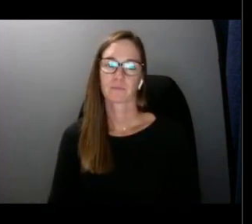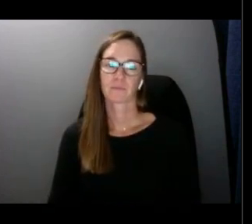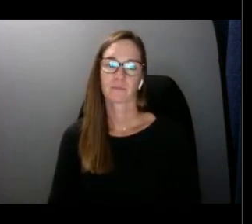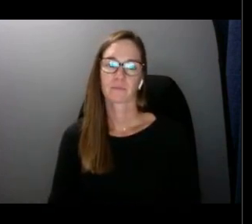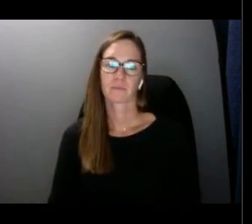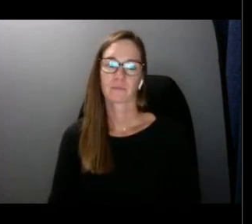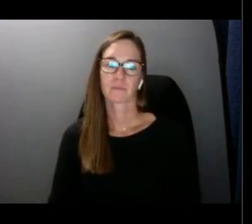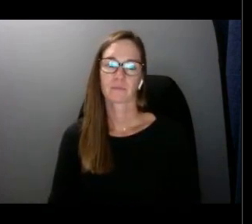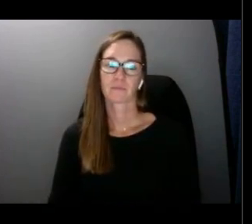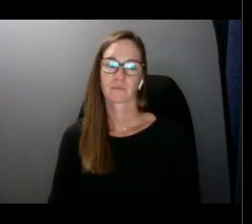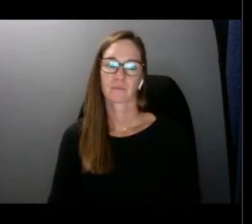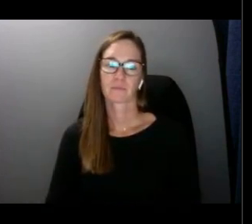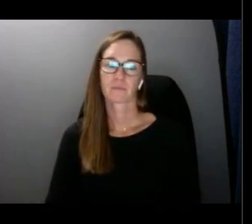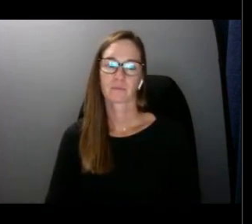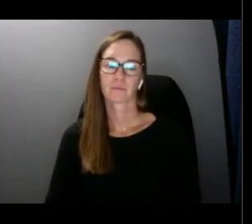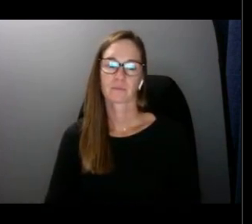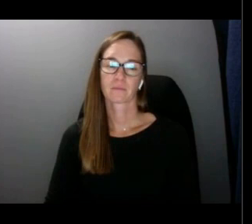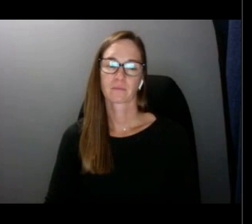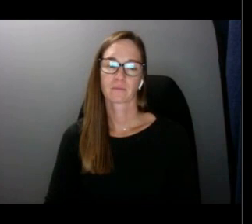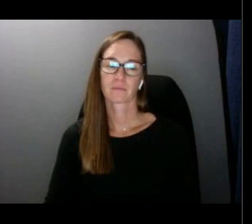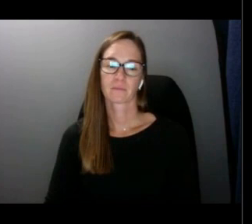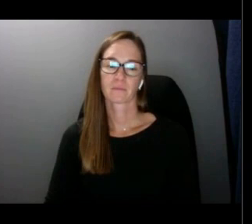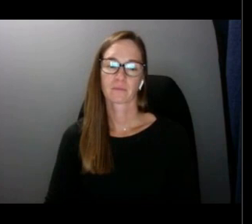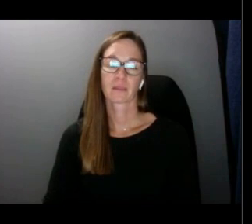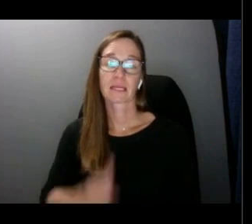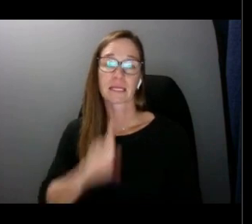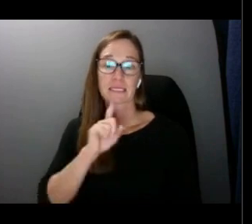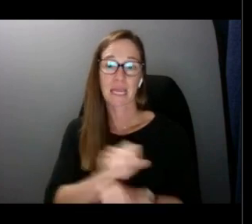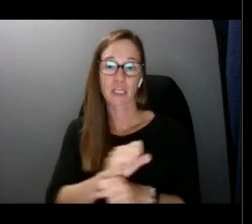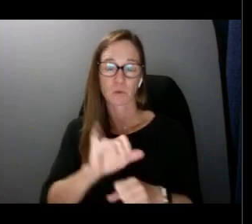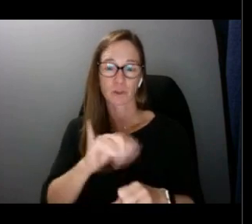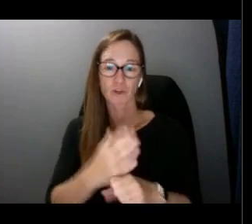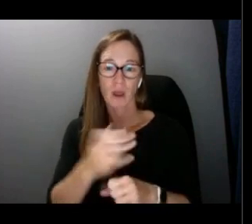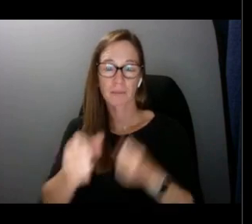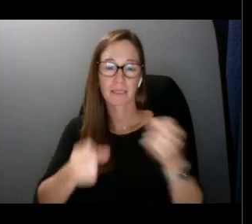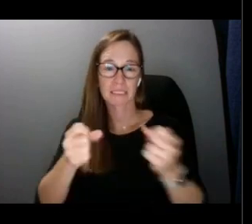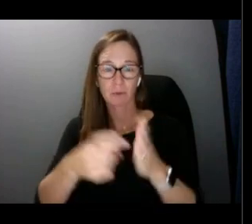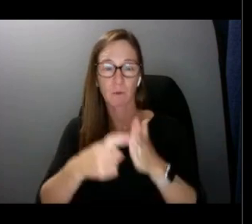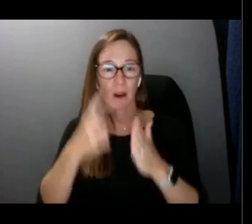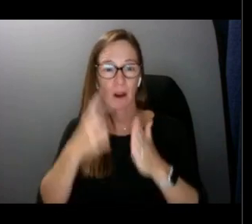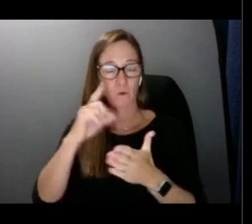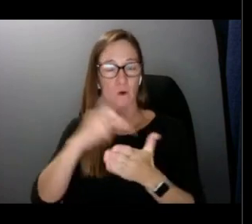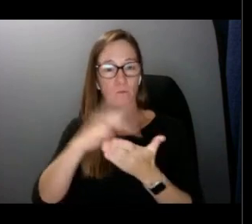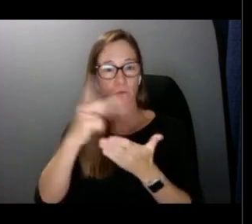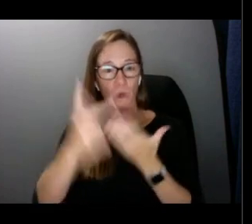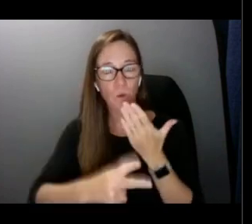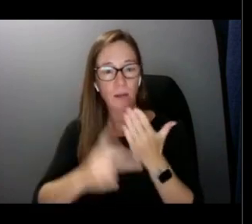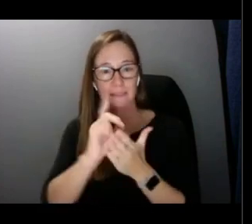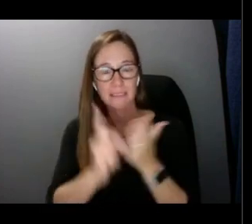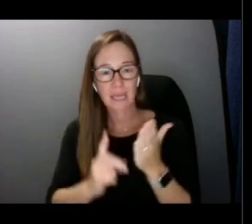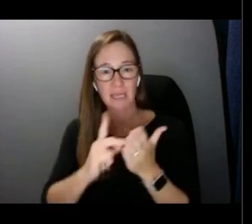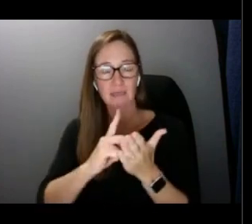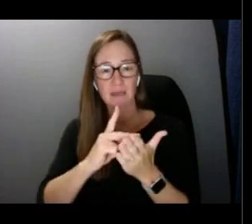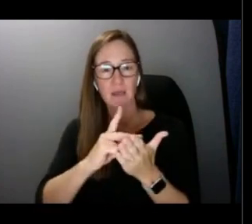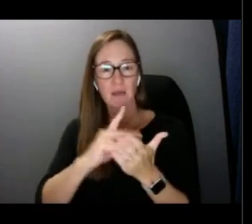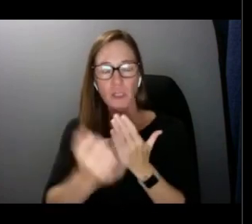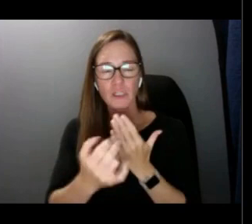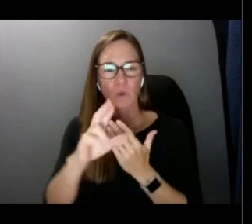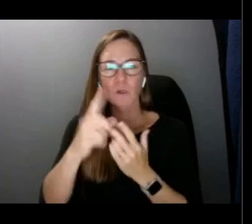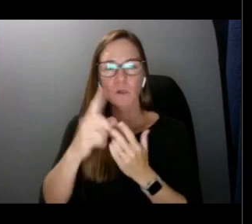All right. Is actual job placement required for program design projects or simply a plan for job